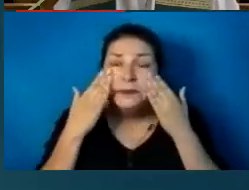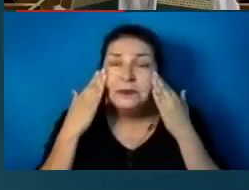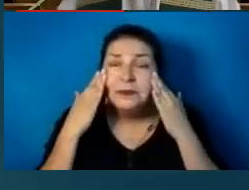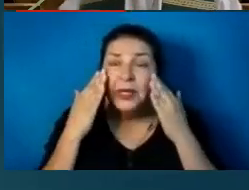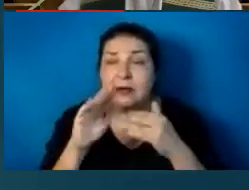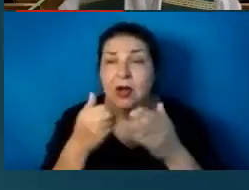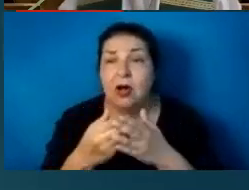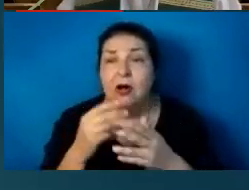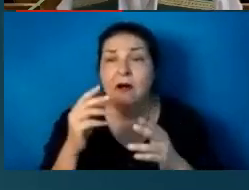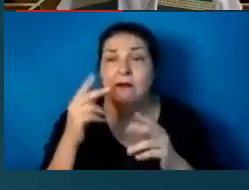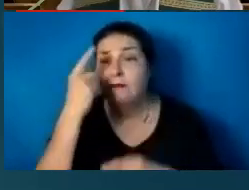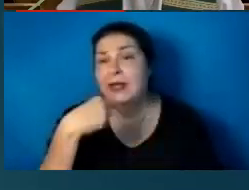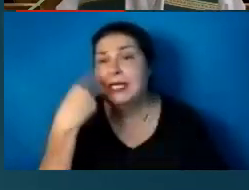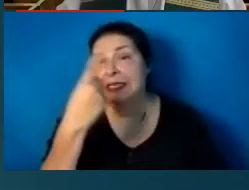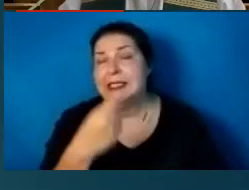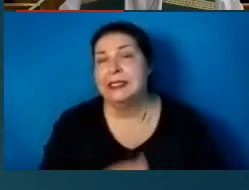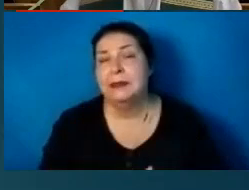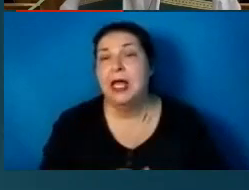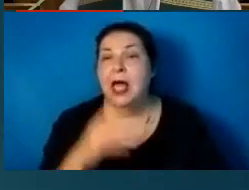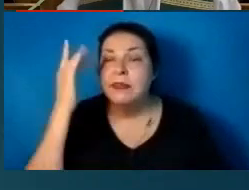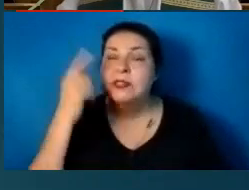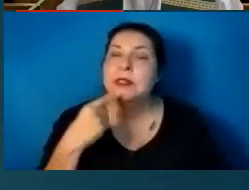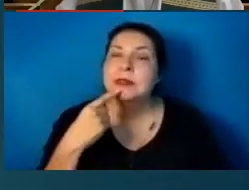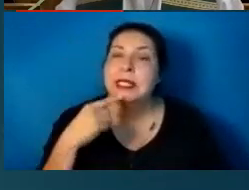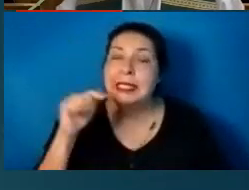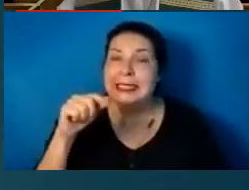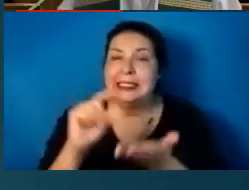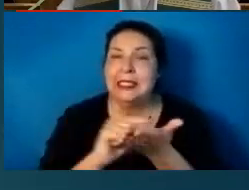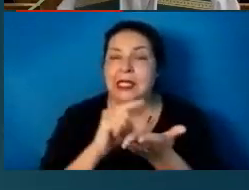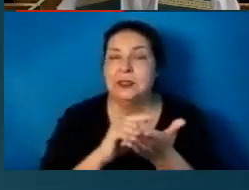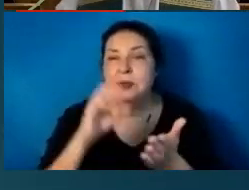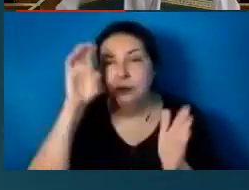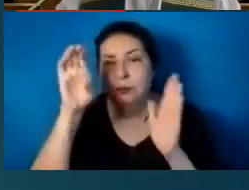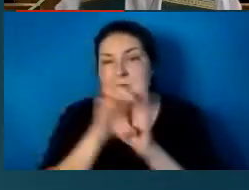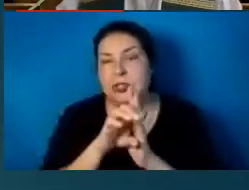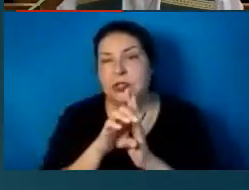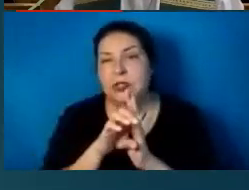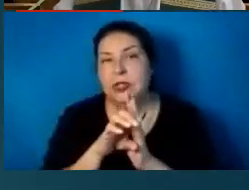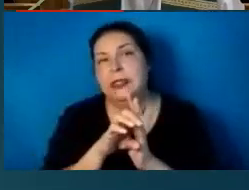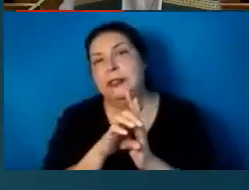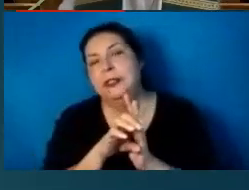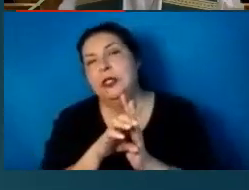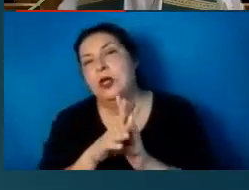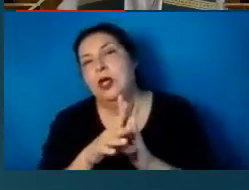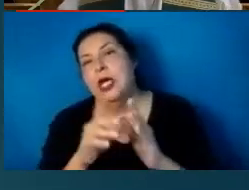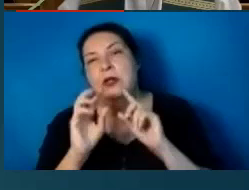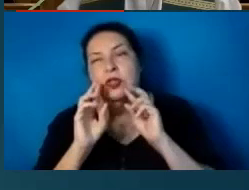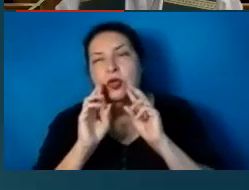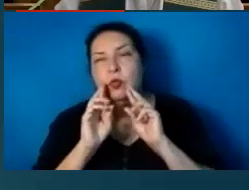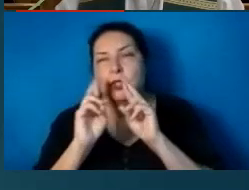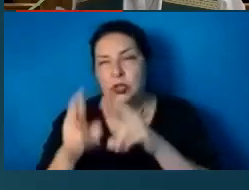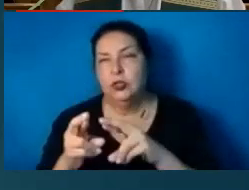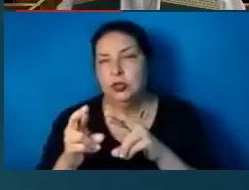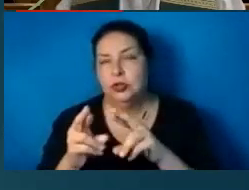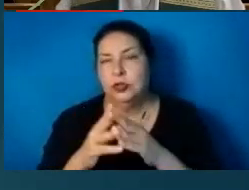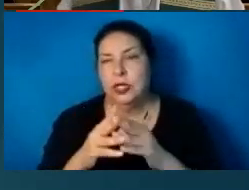why I say that this gospel pictured for us in the terms of the results, and when we face those results,